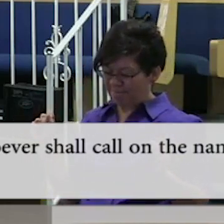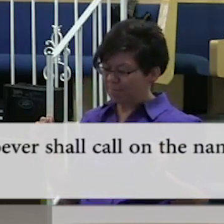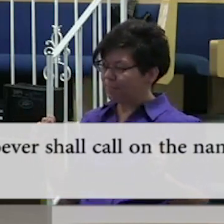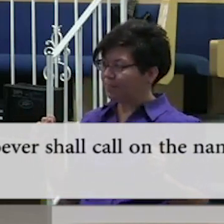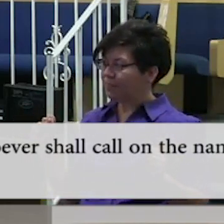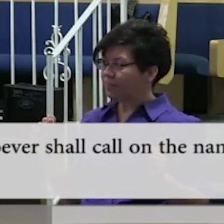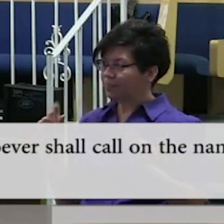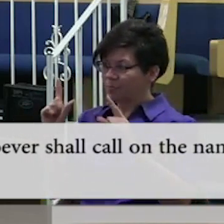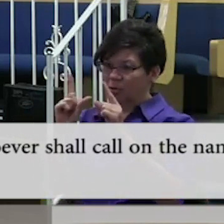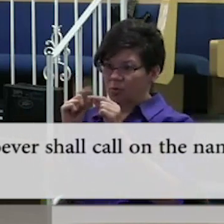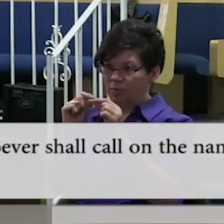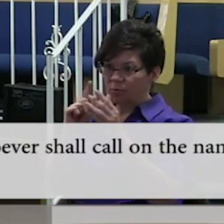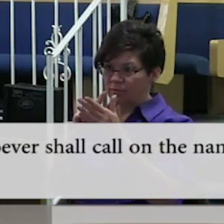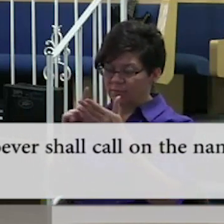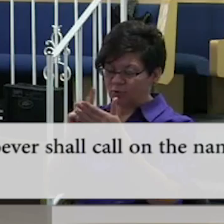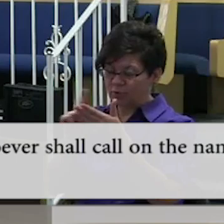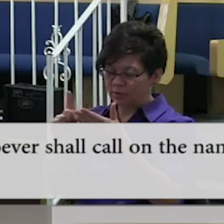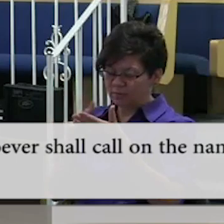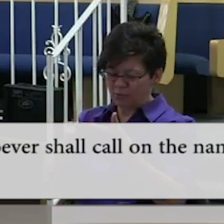One more verse.